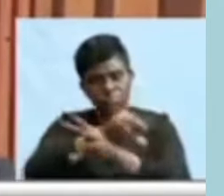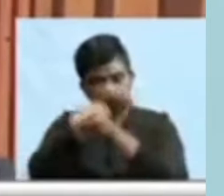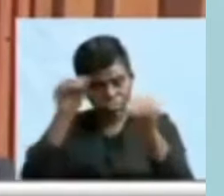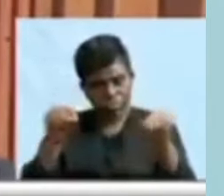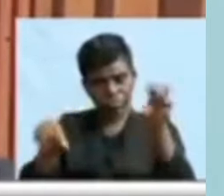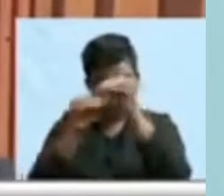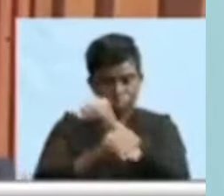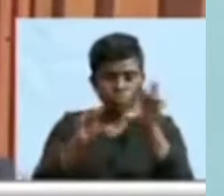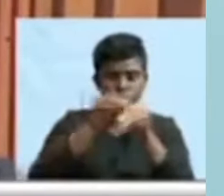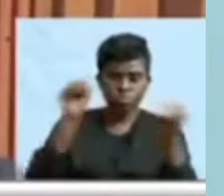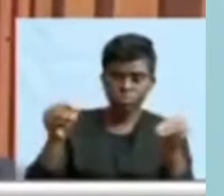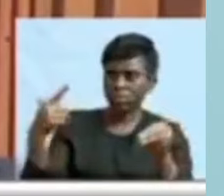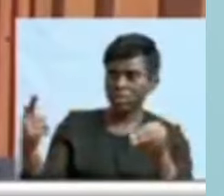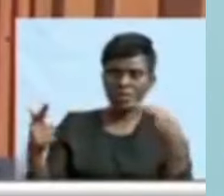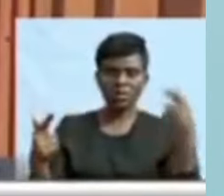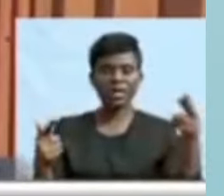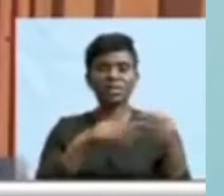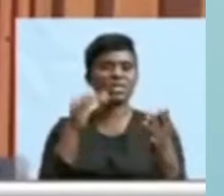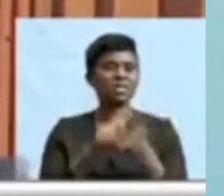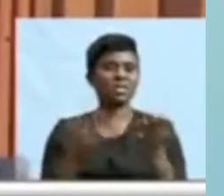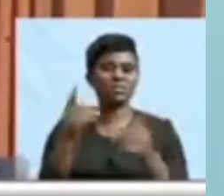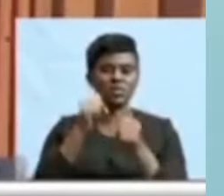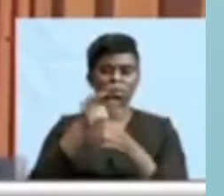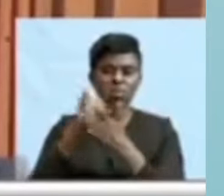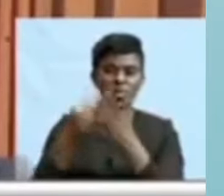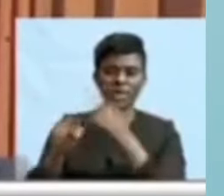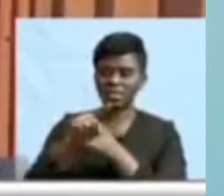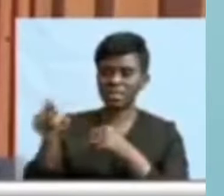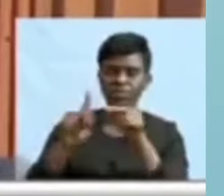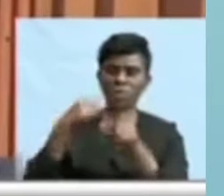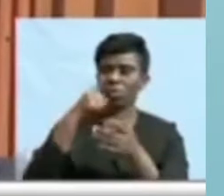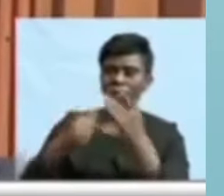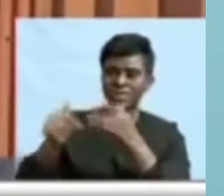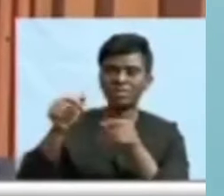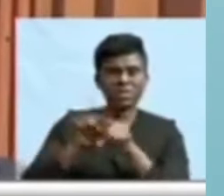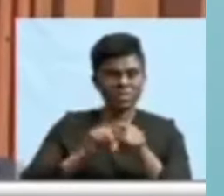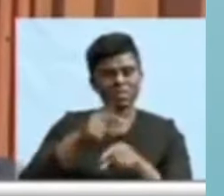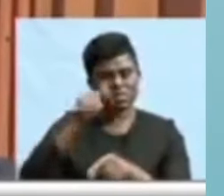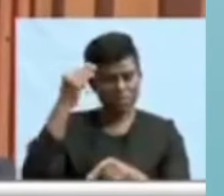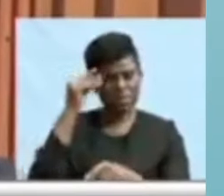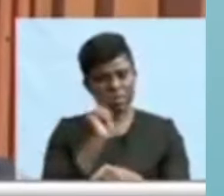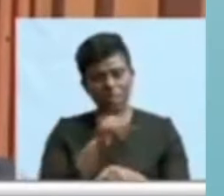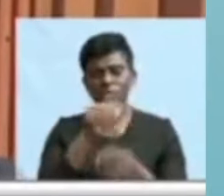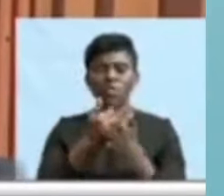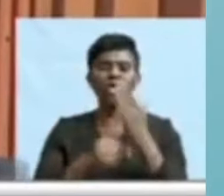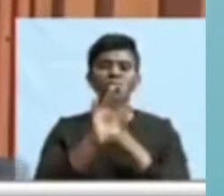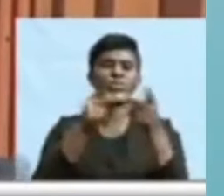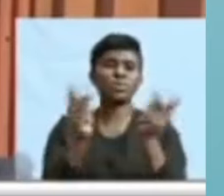being attacked from left, right, and center because of people that are taking advantage of those privileged